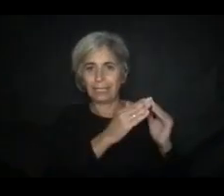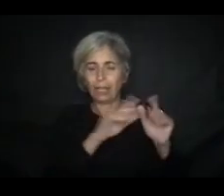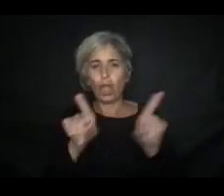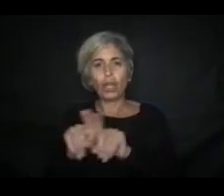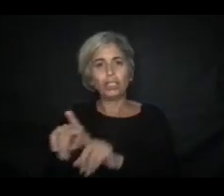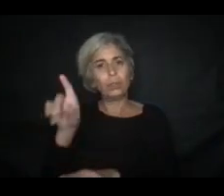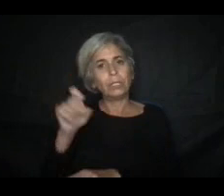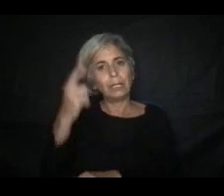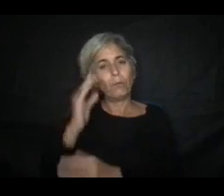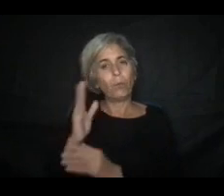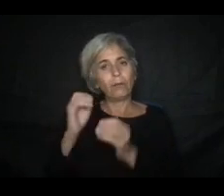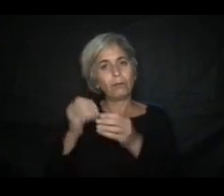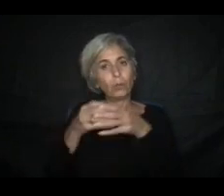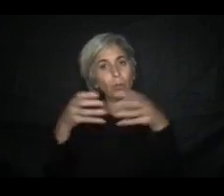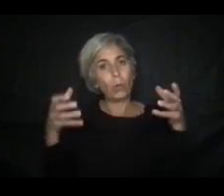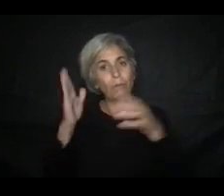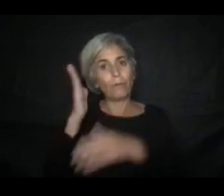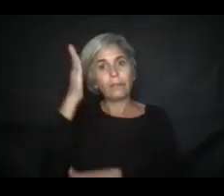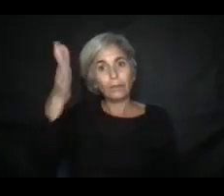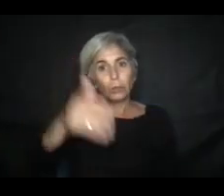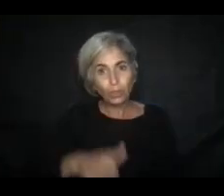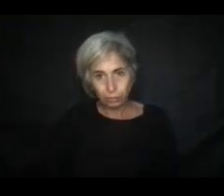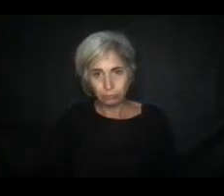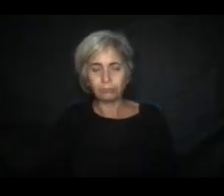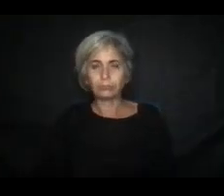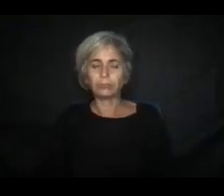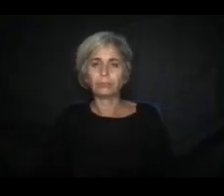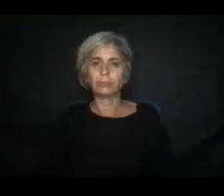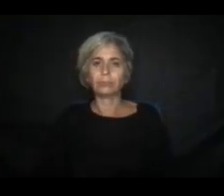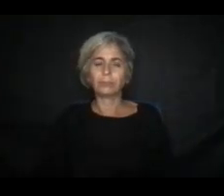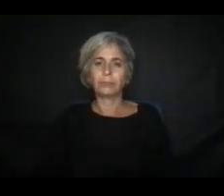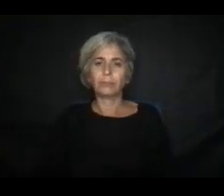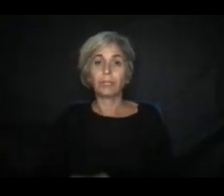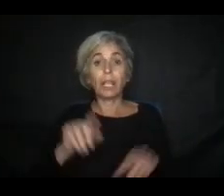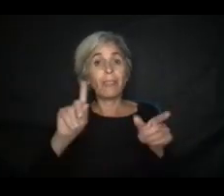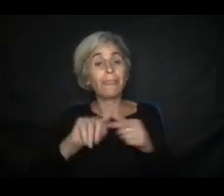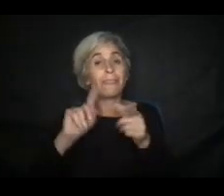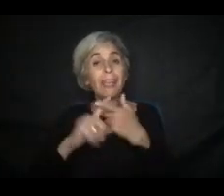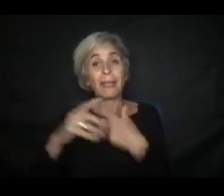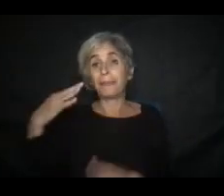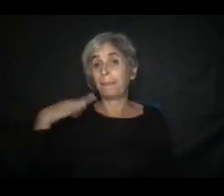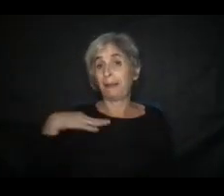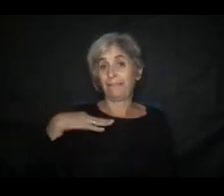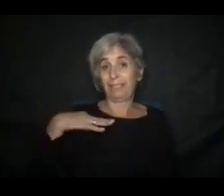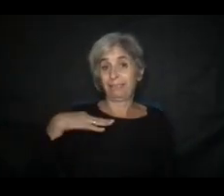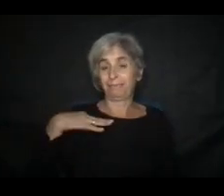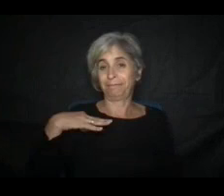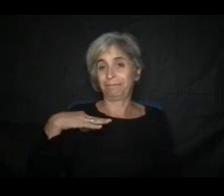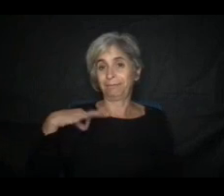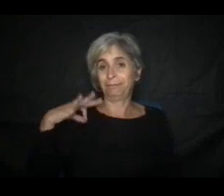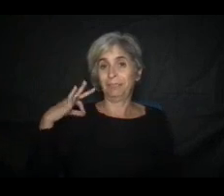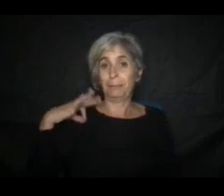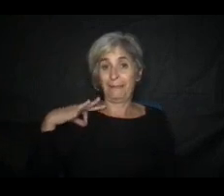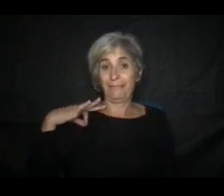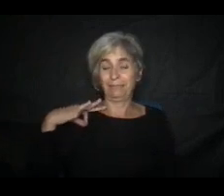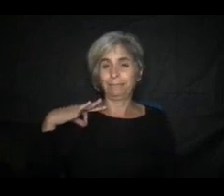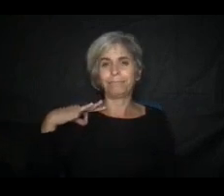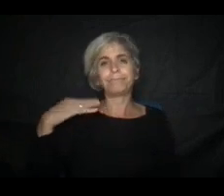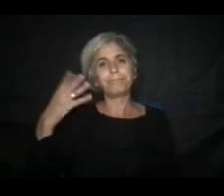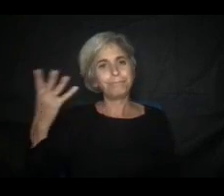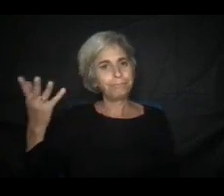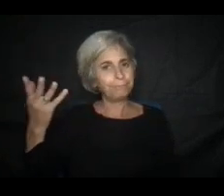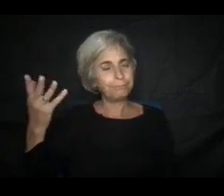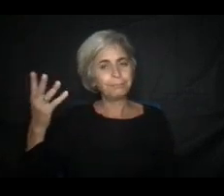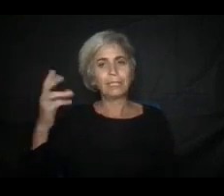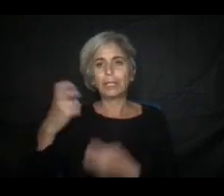for future growth, which the plan documents. And then there's a benefit. Again, this is sort of the issue with